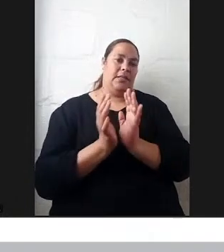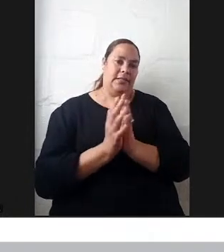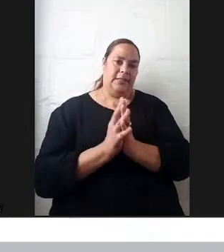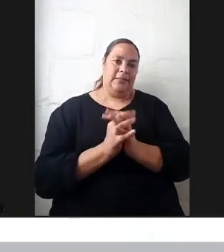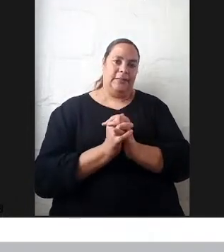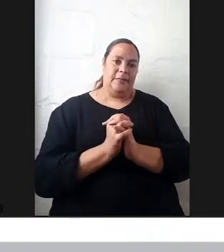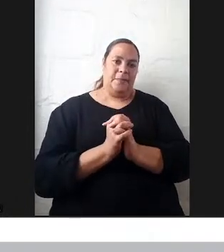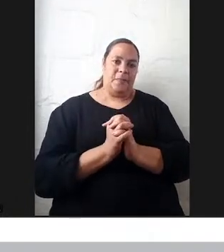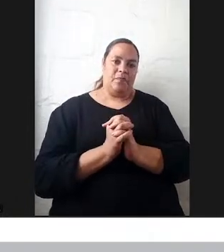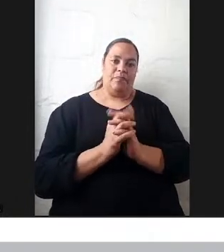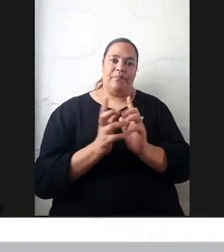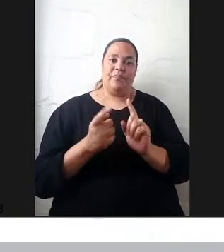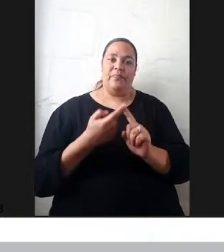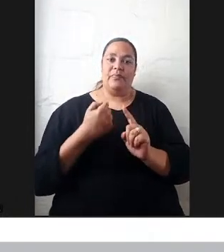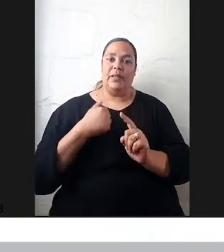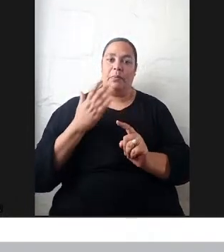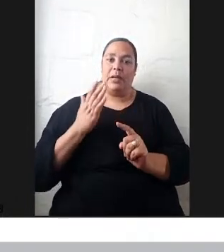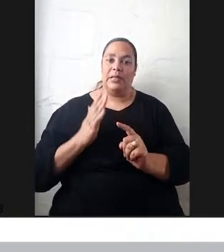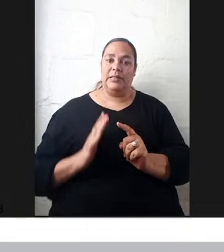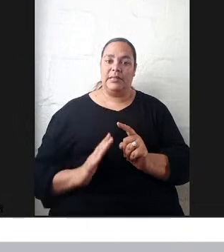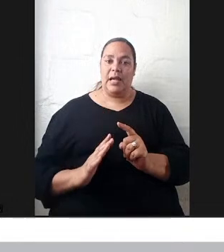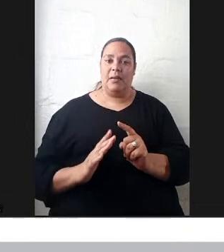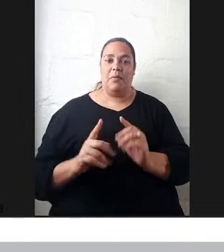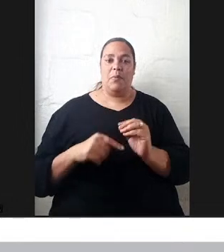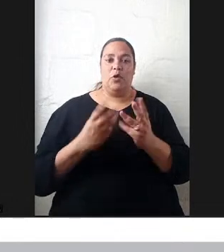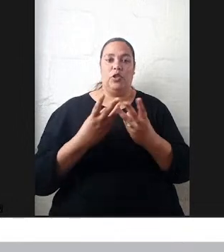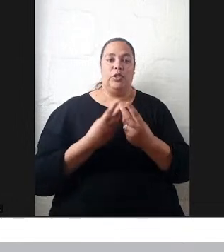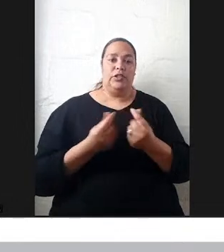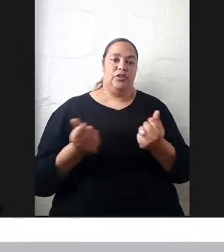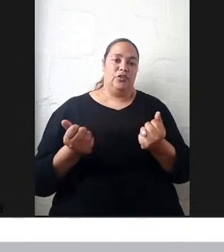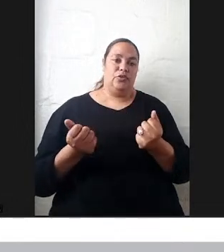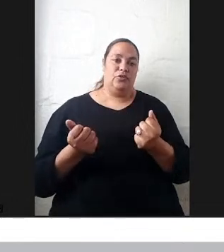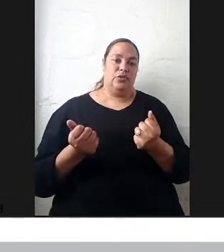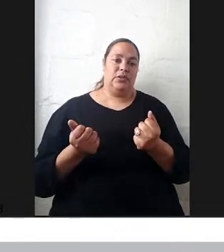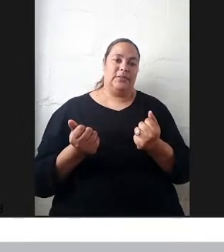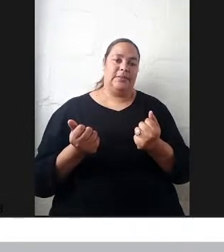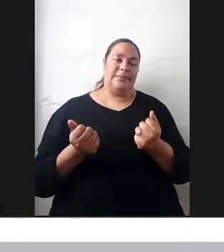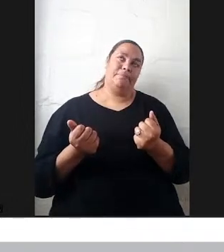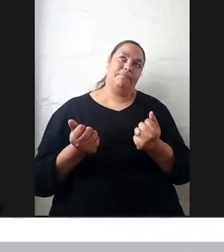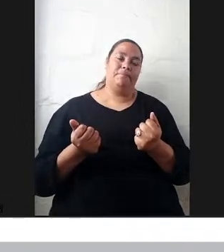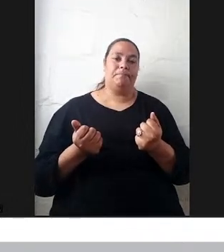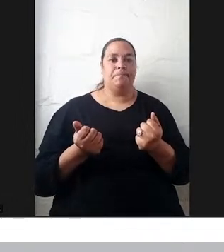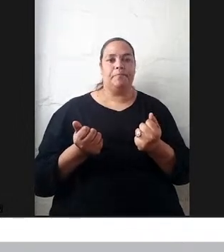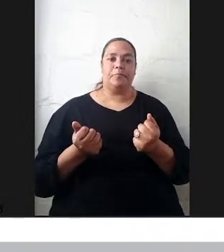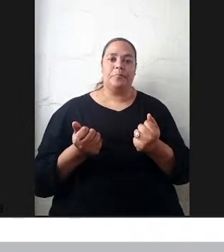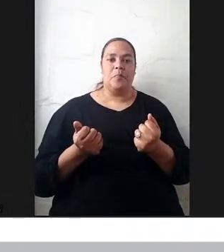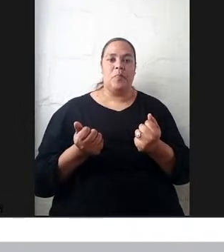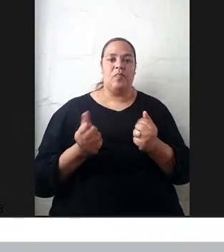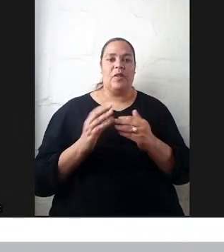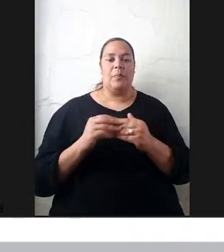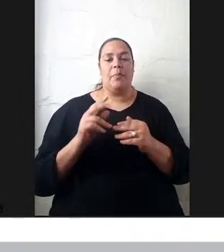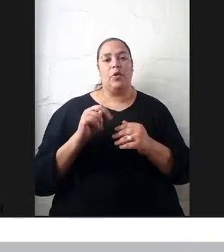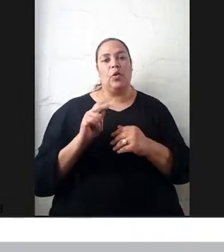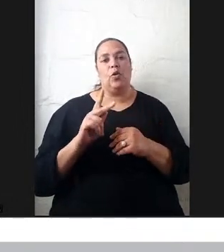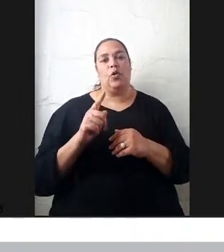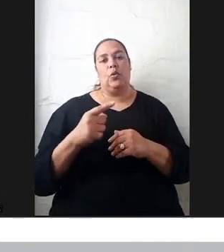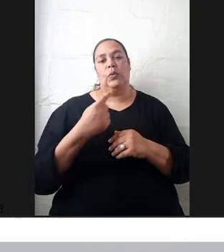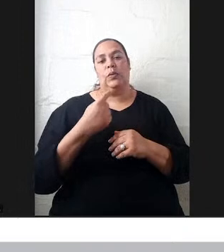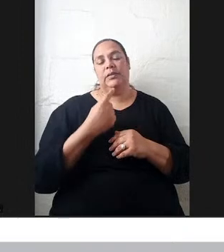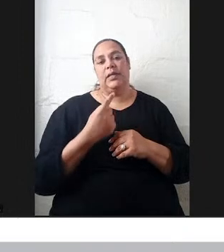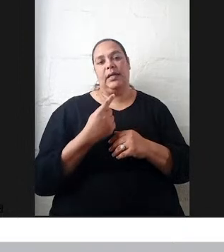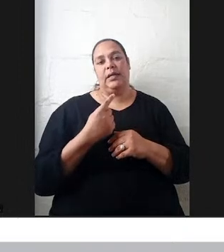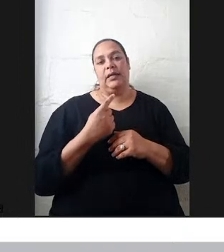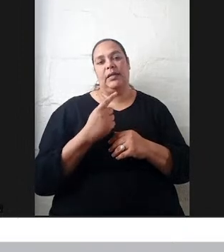From my side, in terms of resolutions, Member Nkondlo, you raised the need